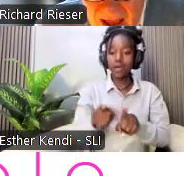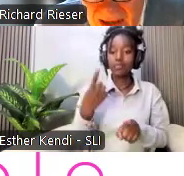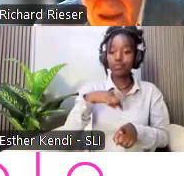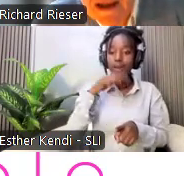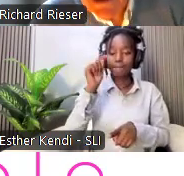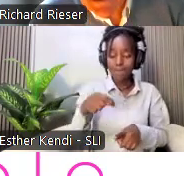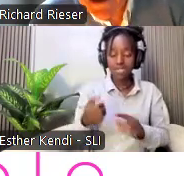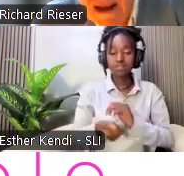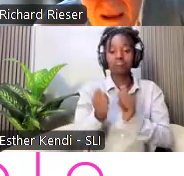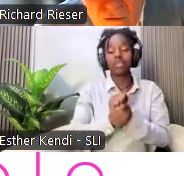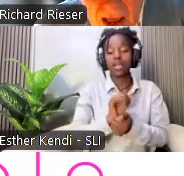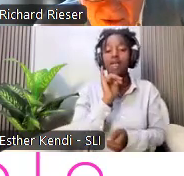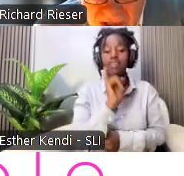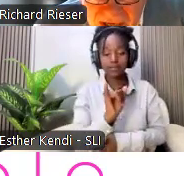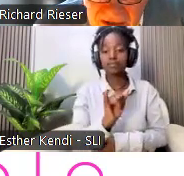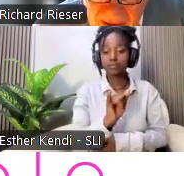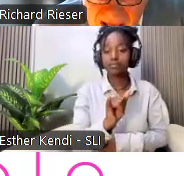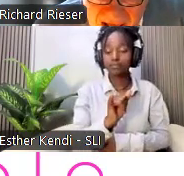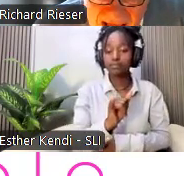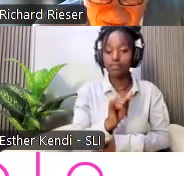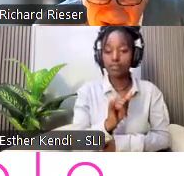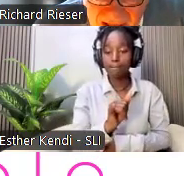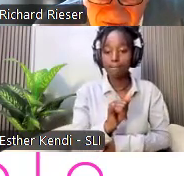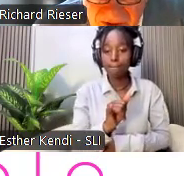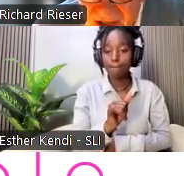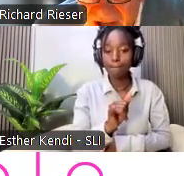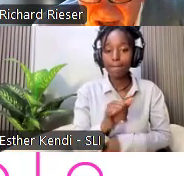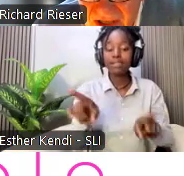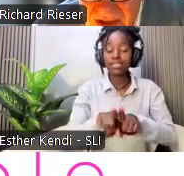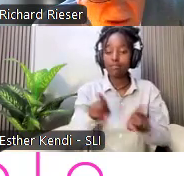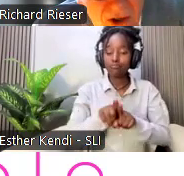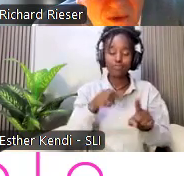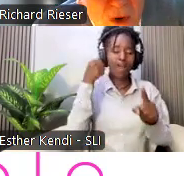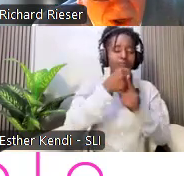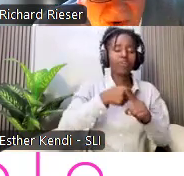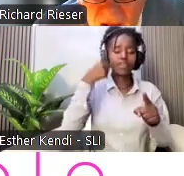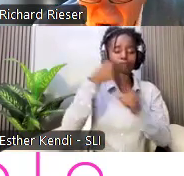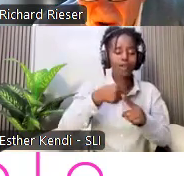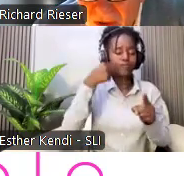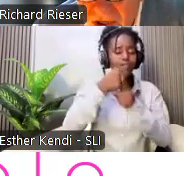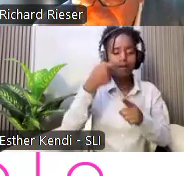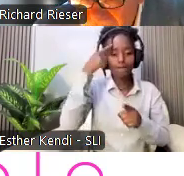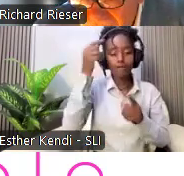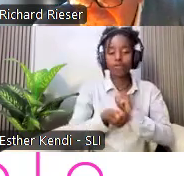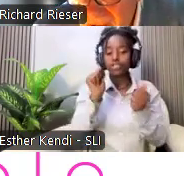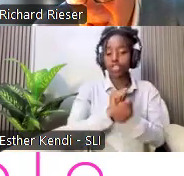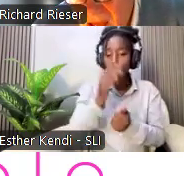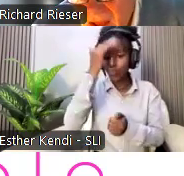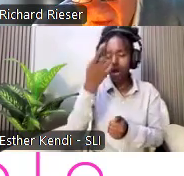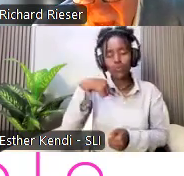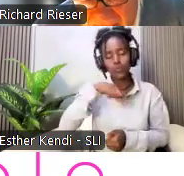activism and get in round the seats of power and advocate for these changes, because we do know the